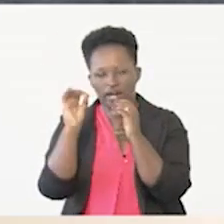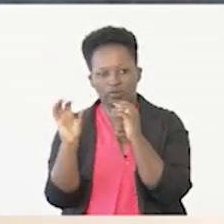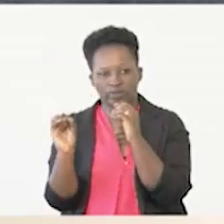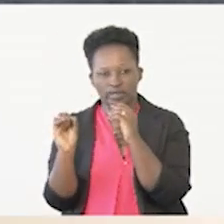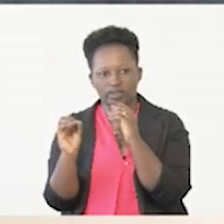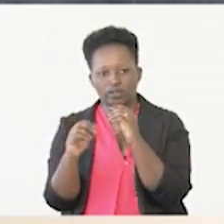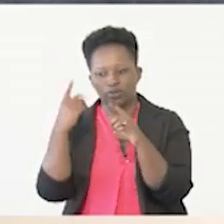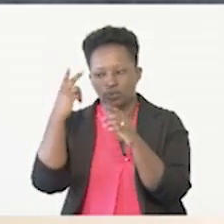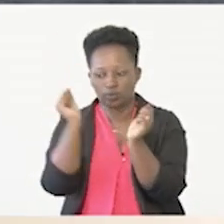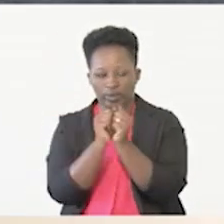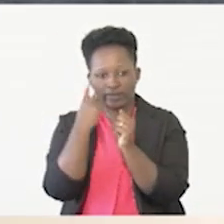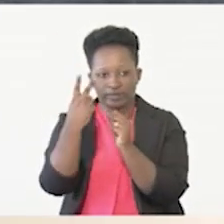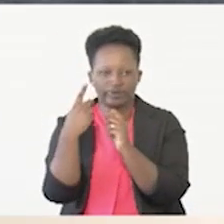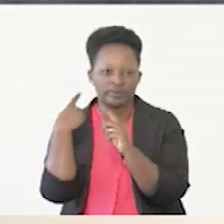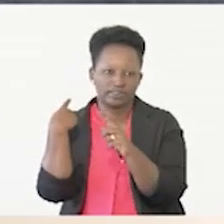So 12